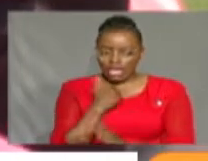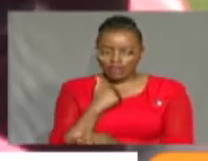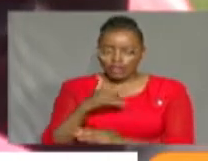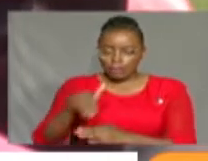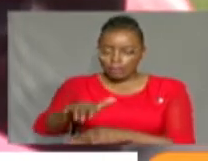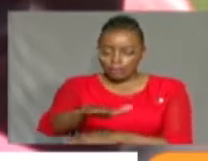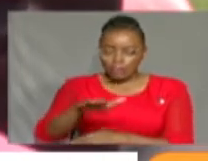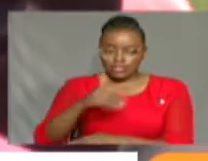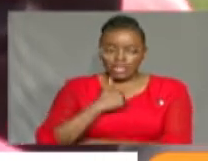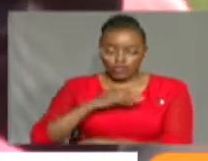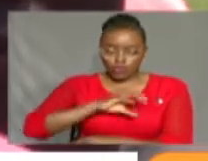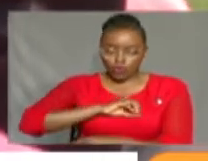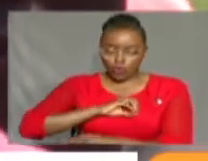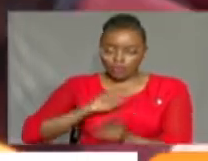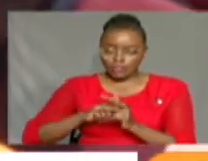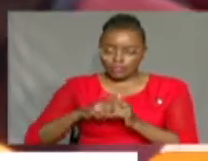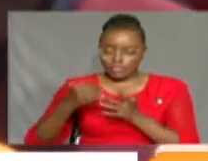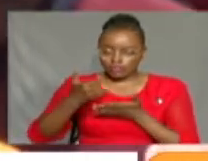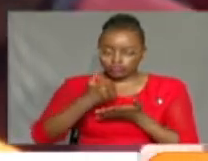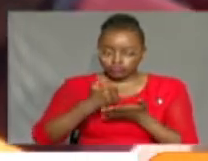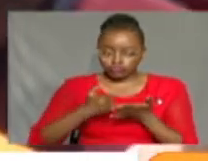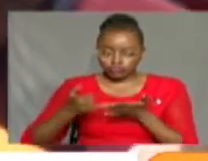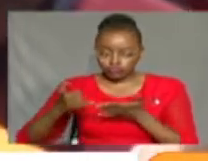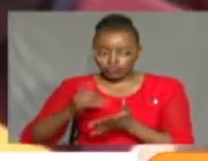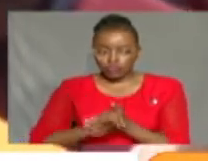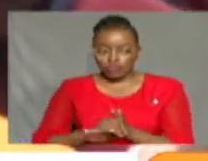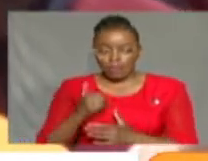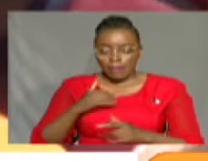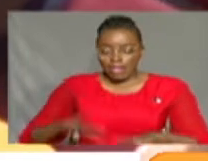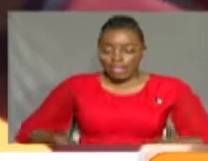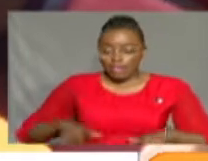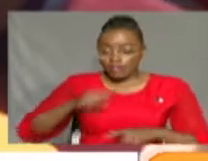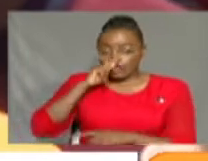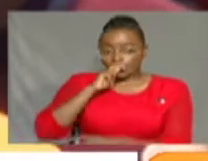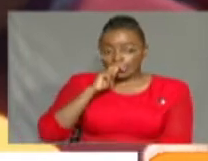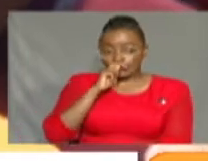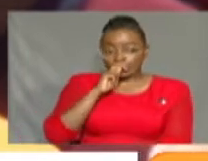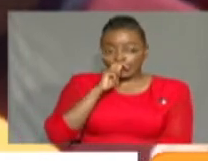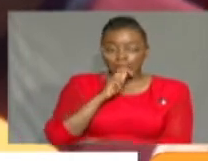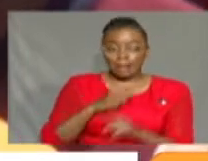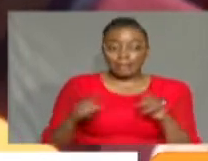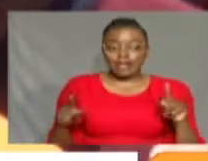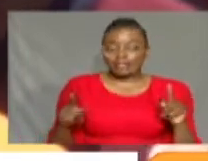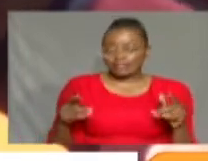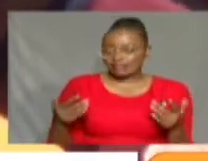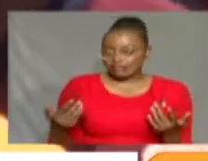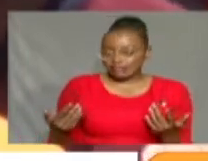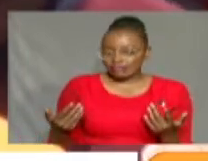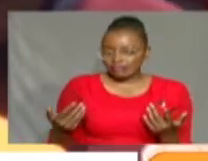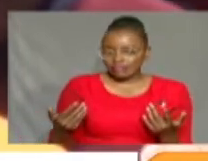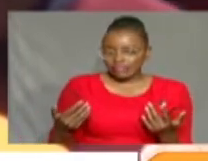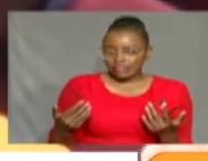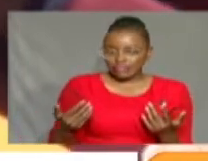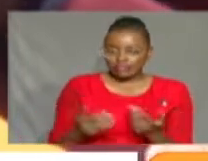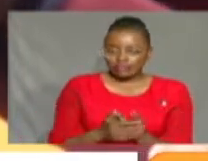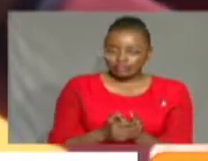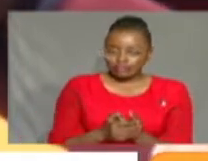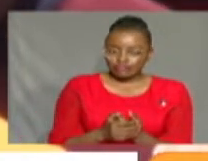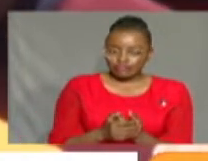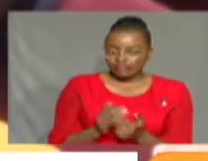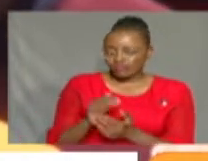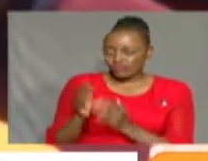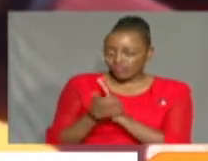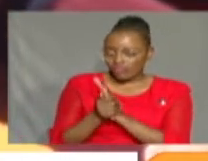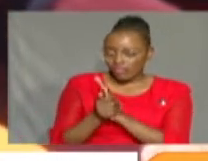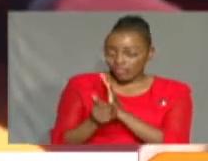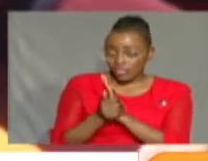place yangu ambayo pia mimi anza kuchora. Ingawaje mimi ni mkazi wa Tanzania lakini inanibidi kwa sababu ya umaarufu wake wenye